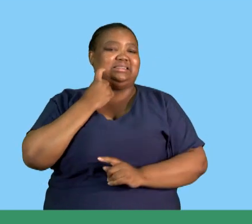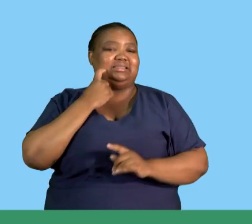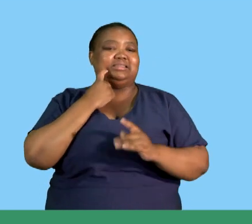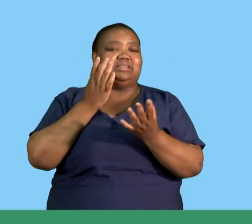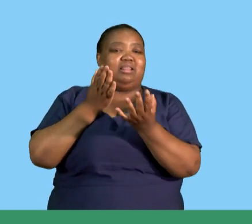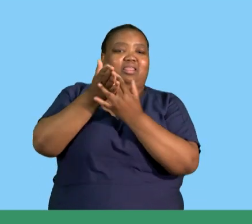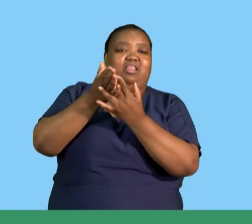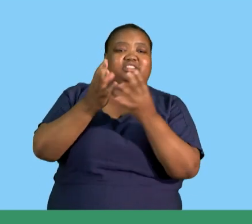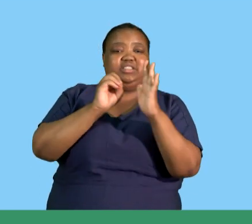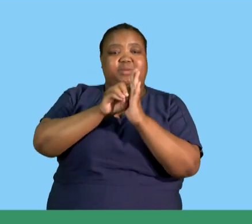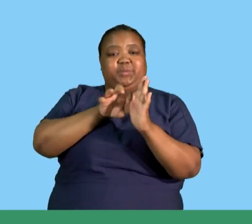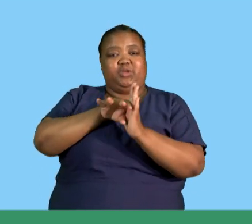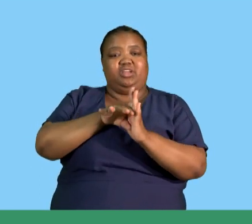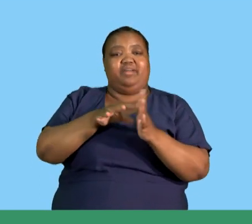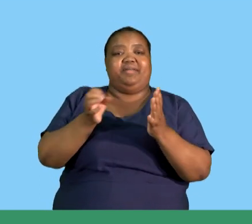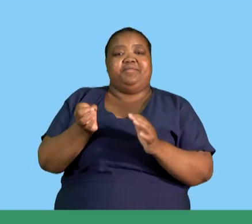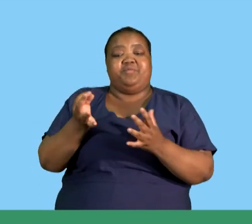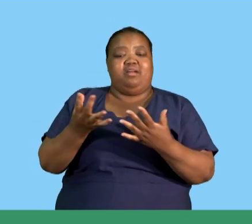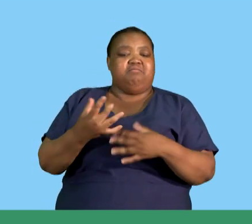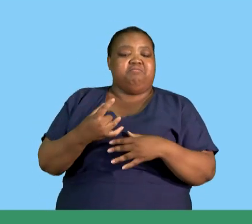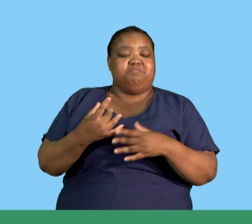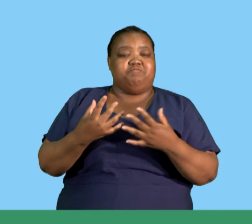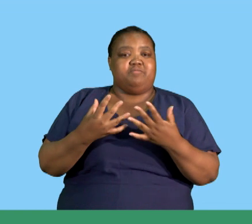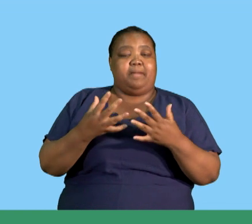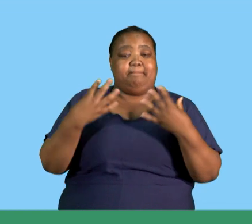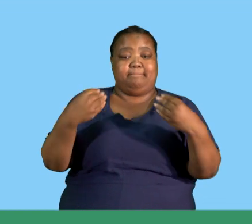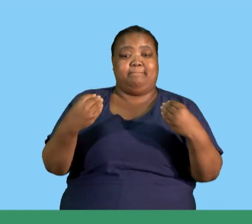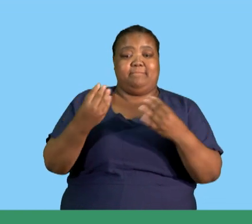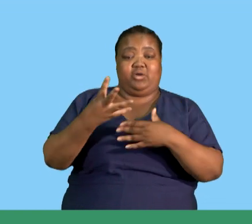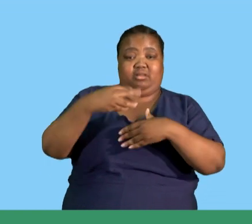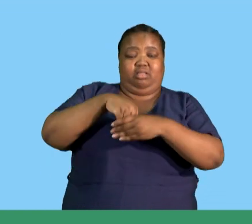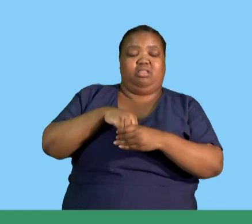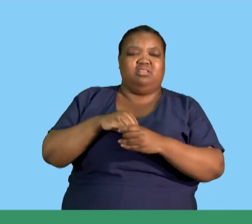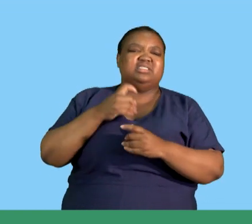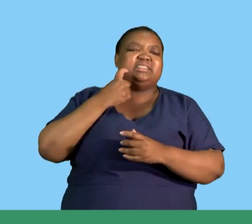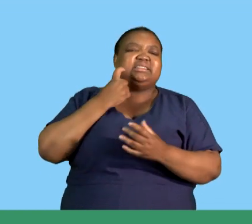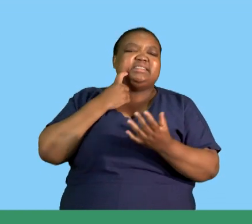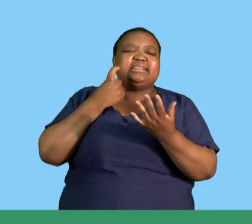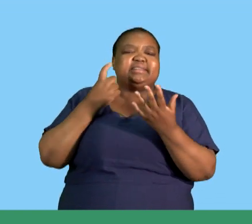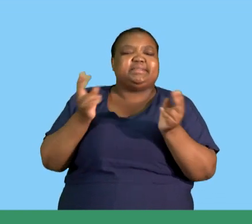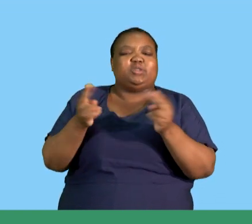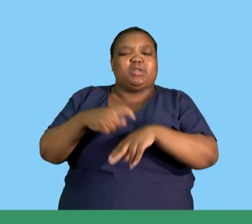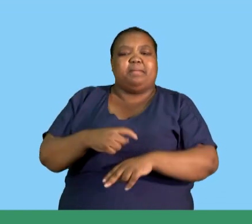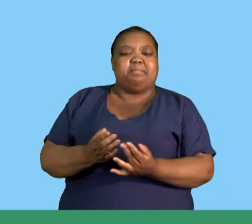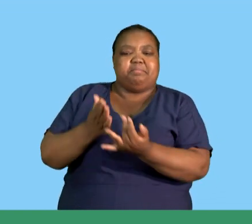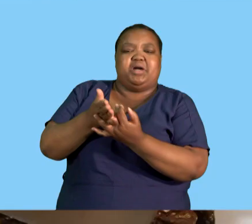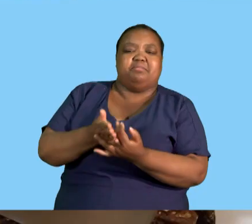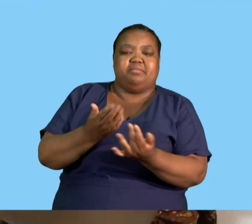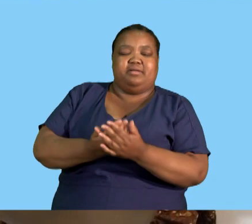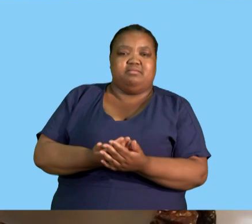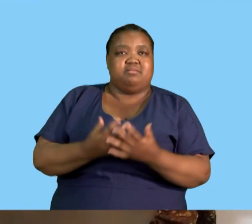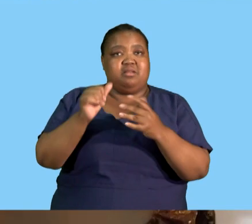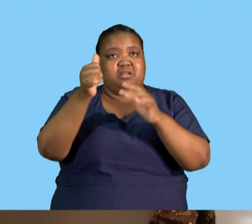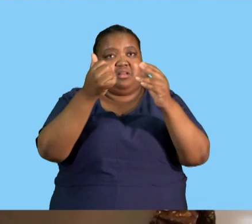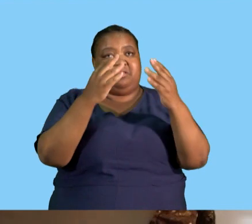quickly or easily enter the market if it takes little time or money to enter the market. So basically here it says how